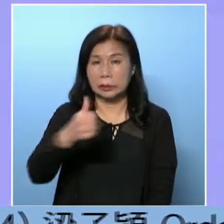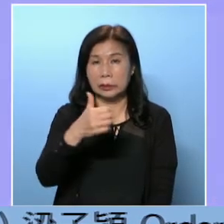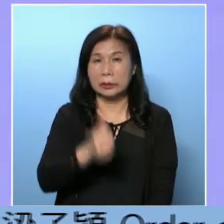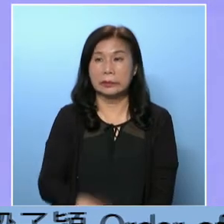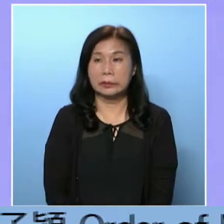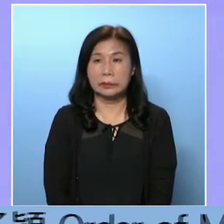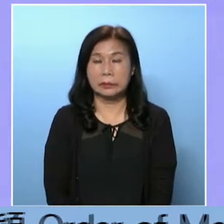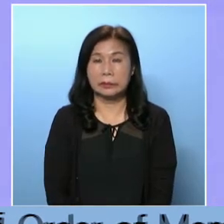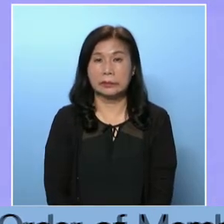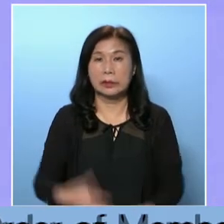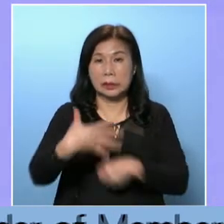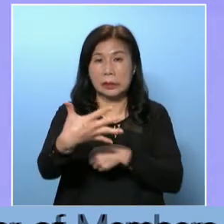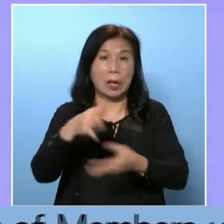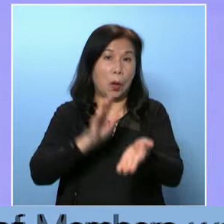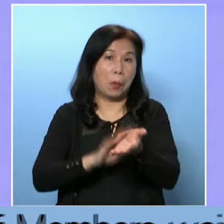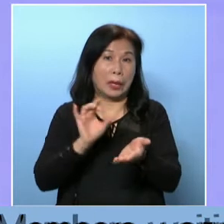Thank you, Madam Deputy.